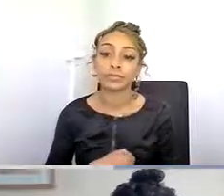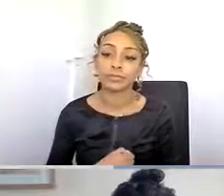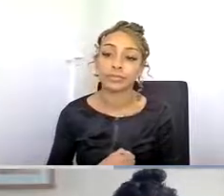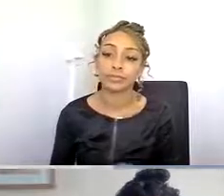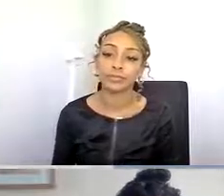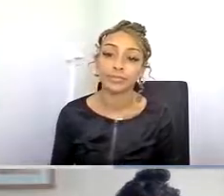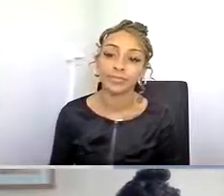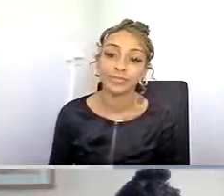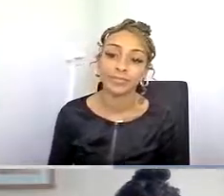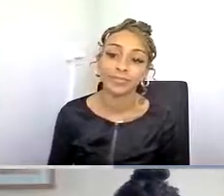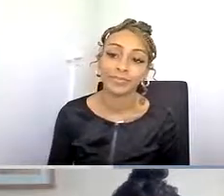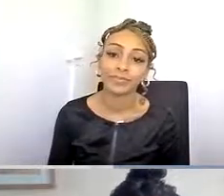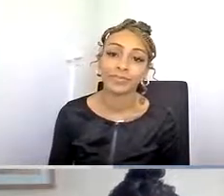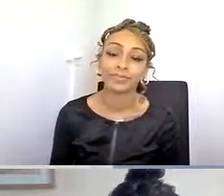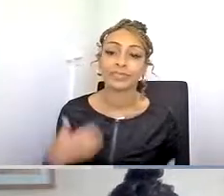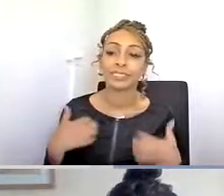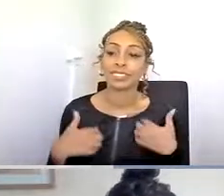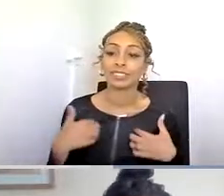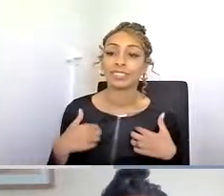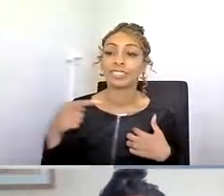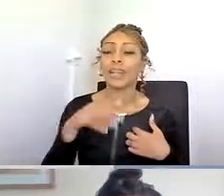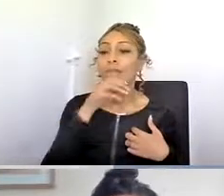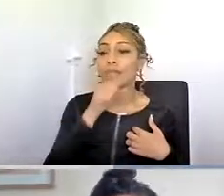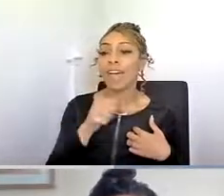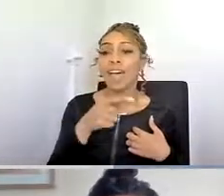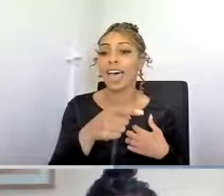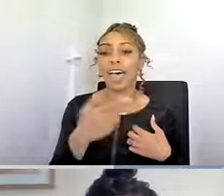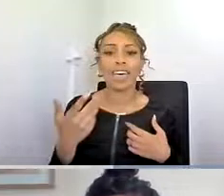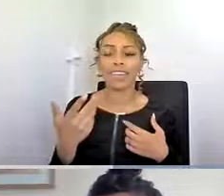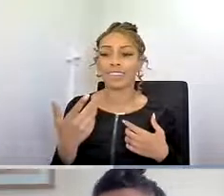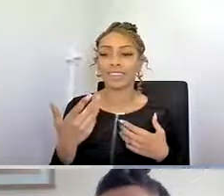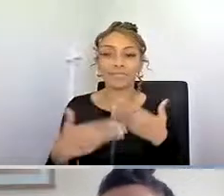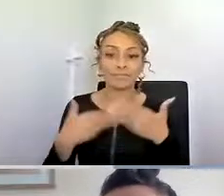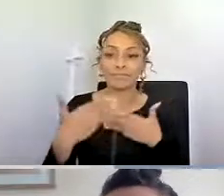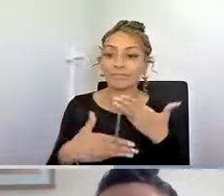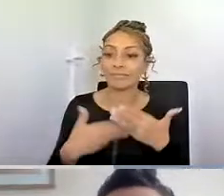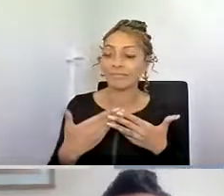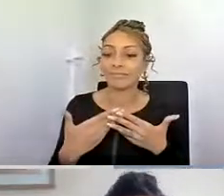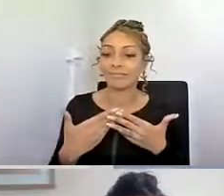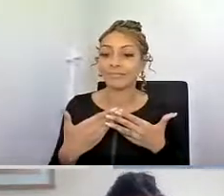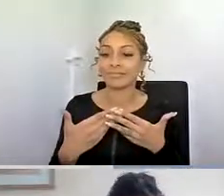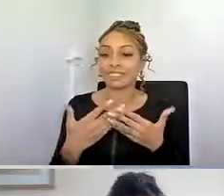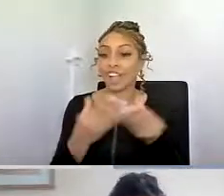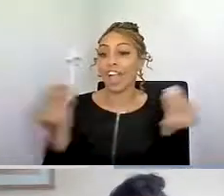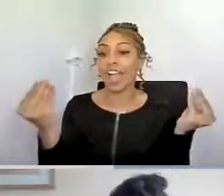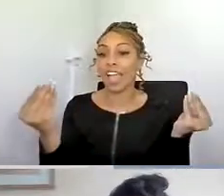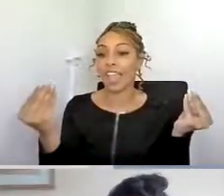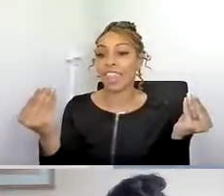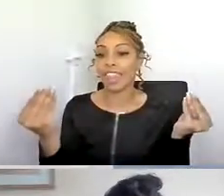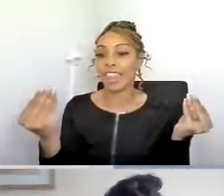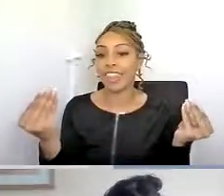I think what's so interesting is, the man has kind of gone from this work totally, but,